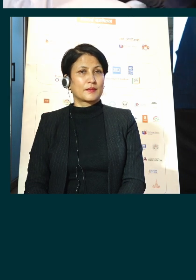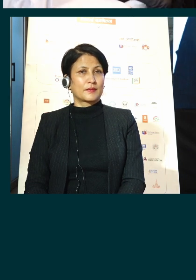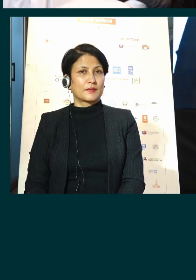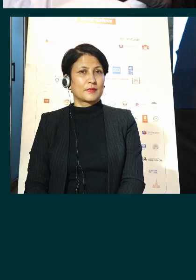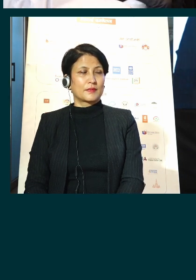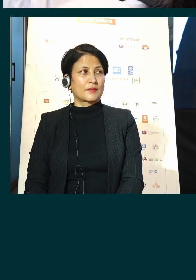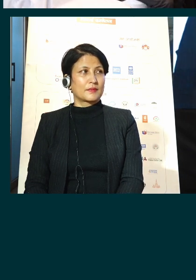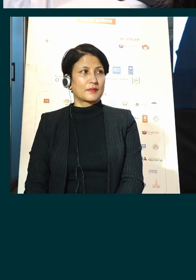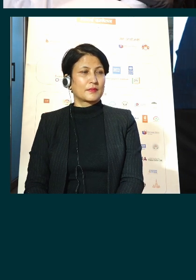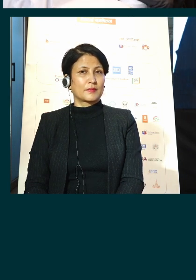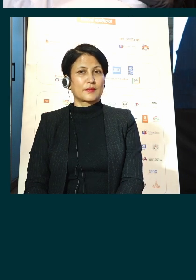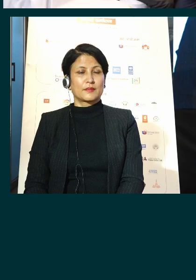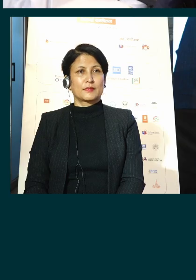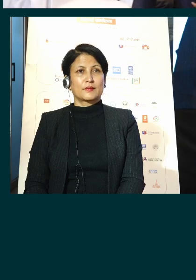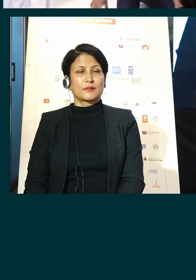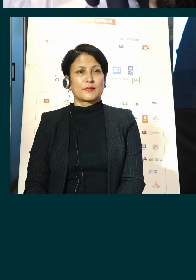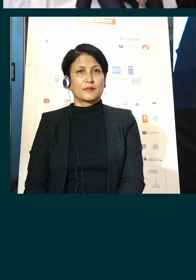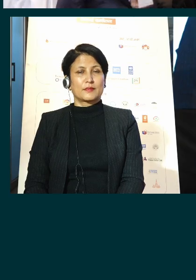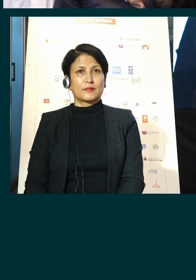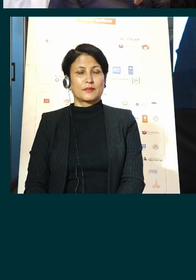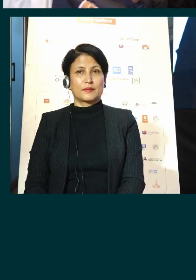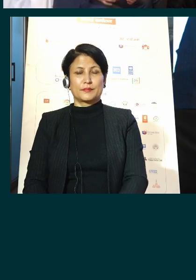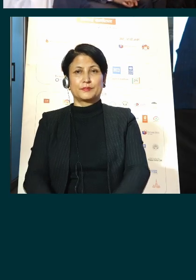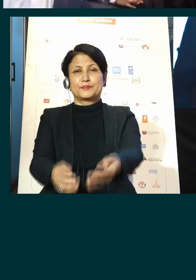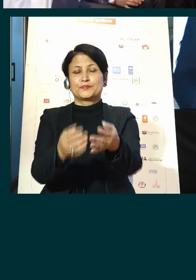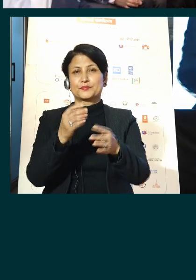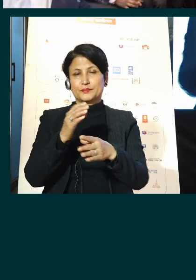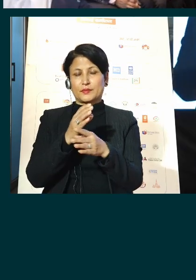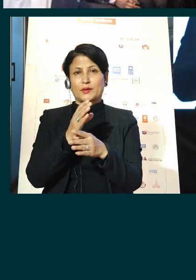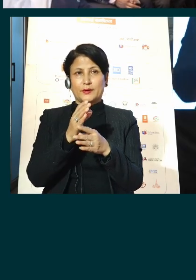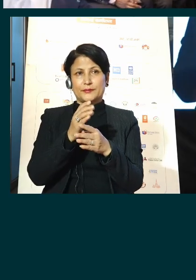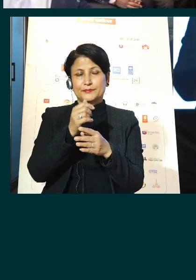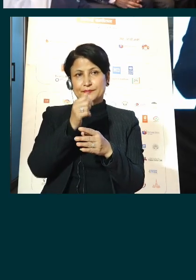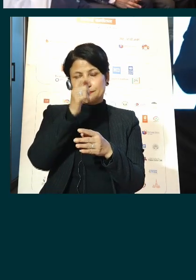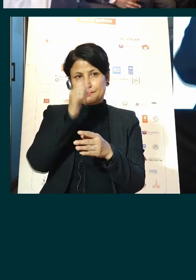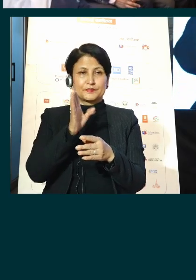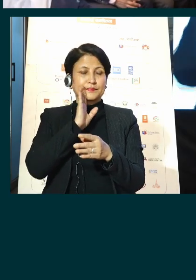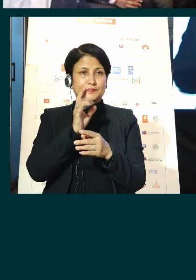Check, mic test.